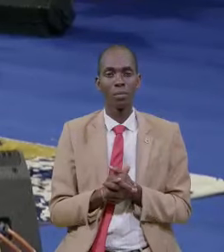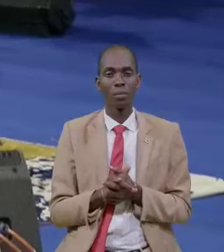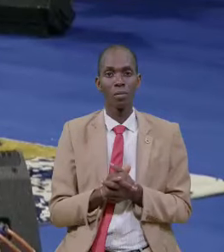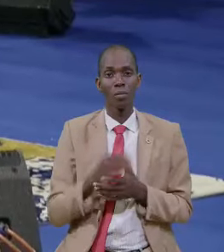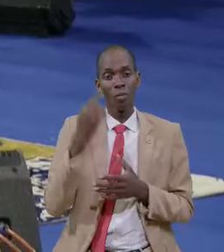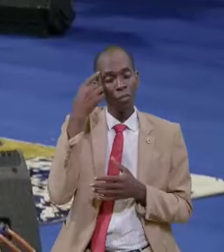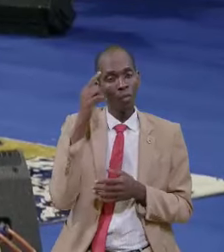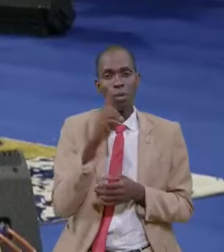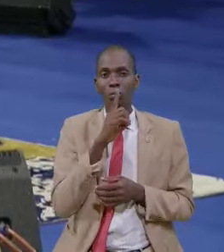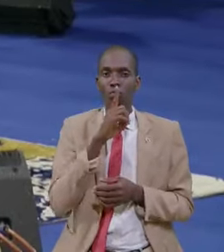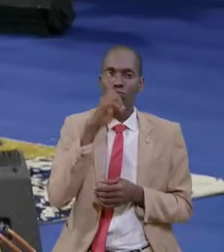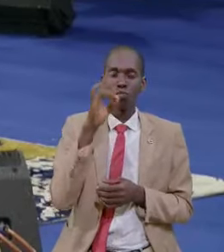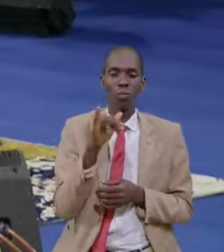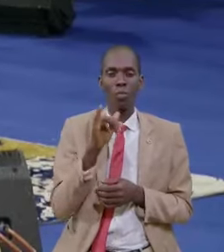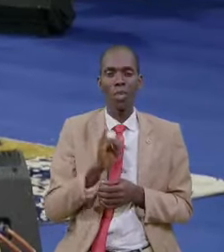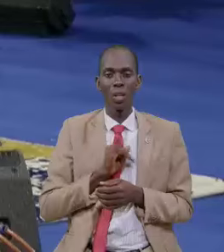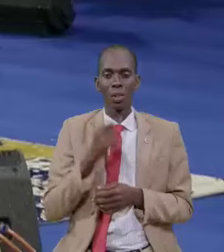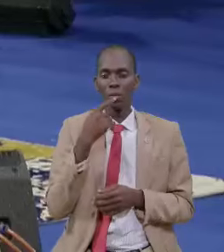say unto you that